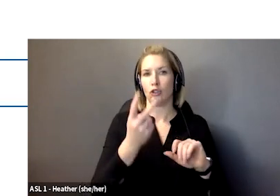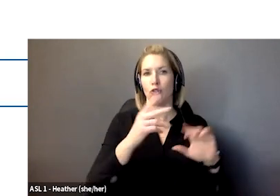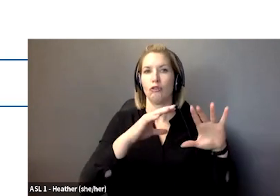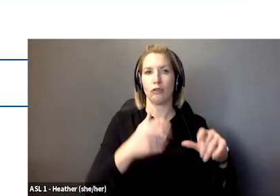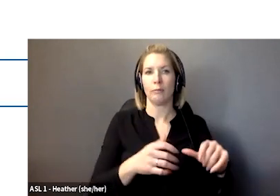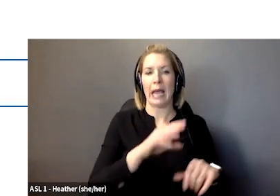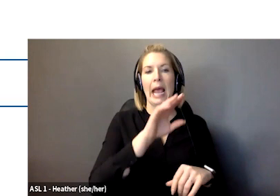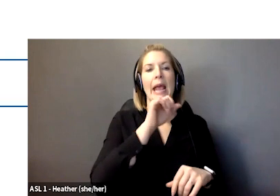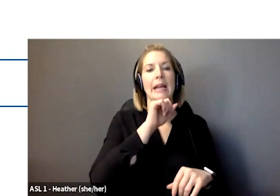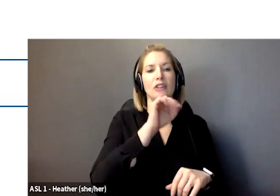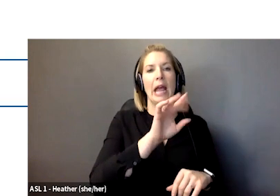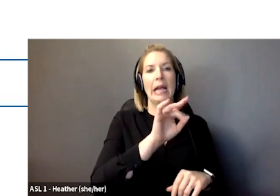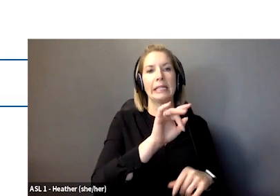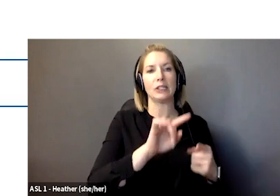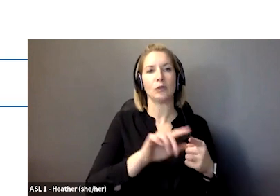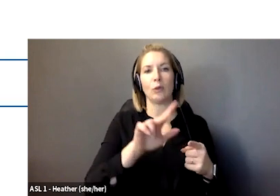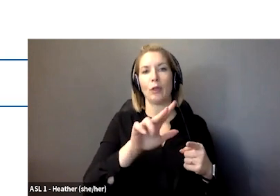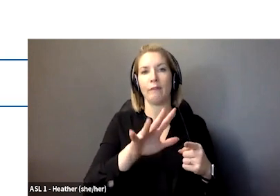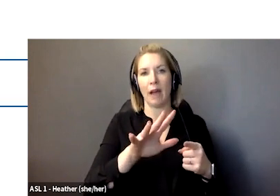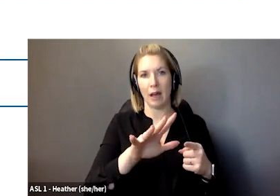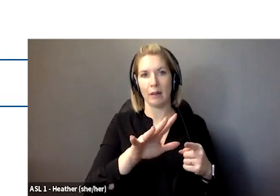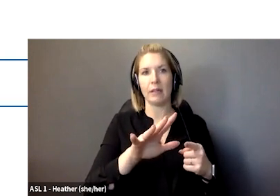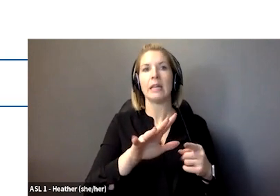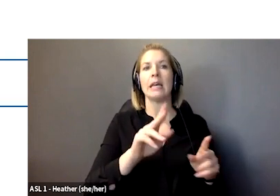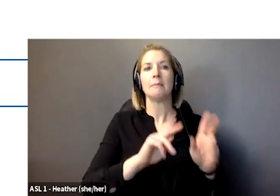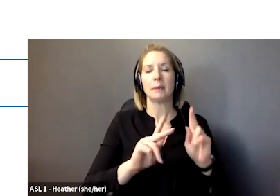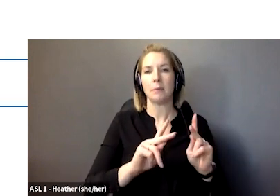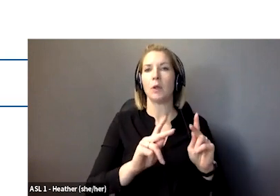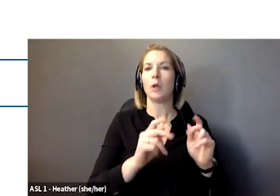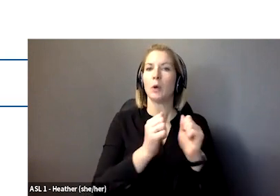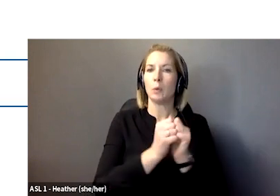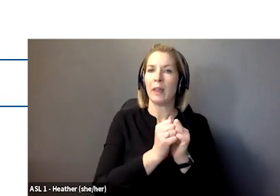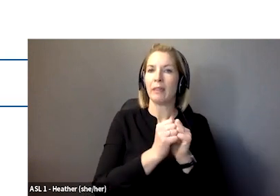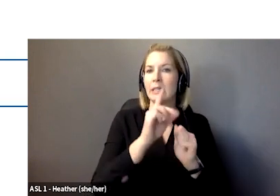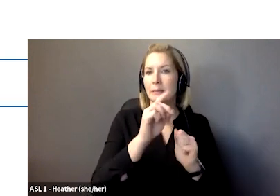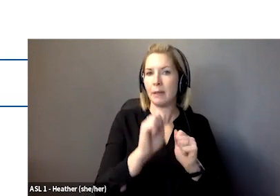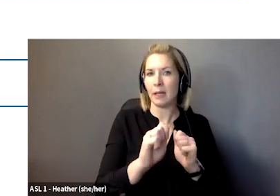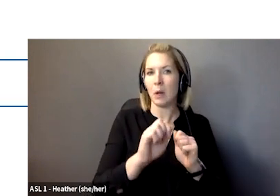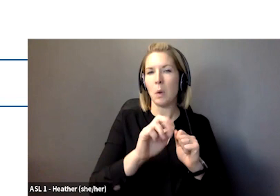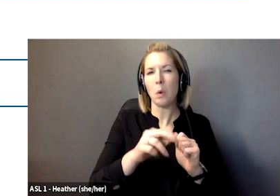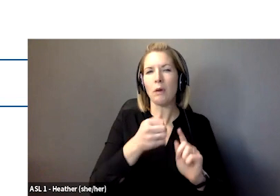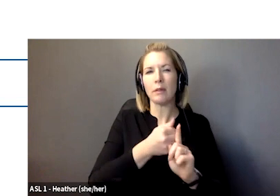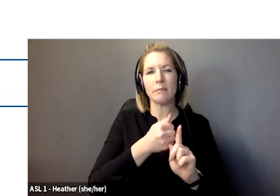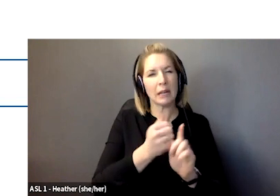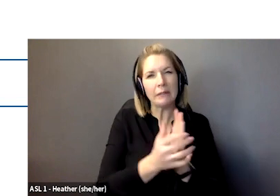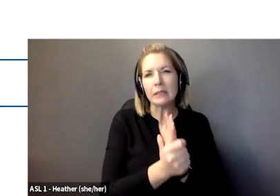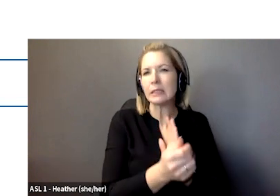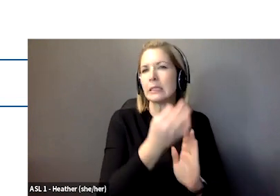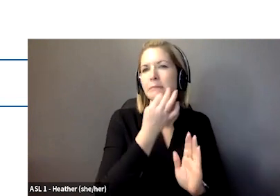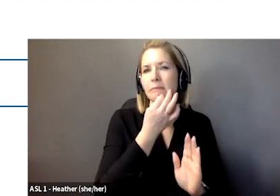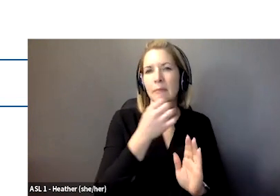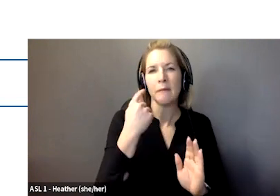35 who had lived experience with disability, or key informants who had expertise in the area